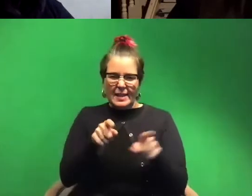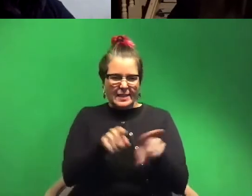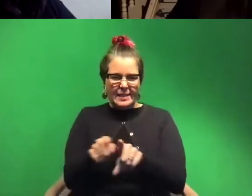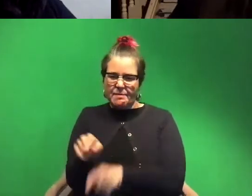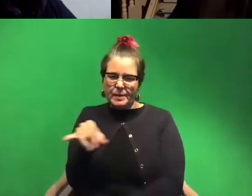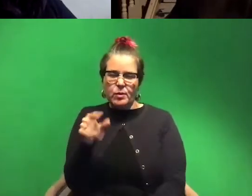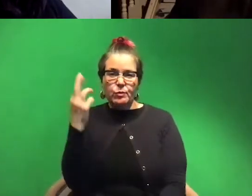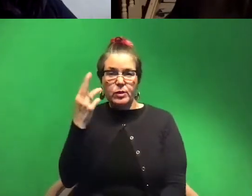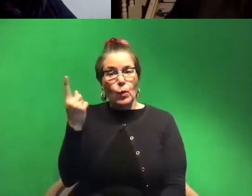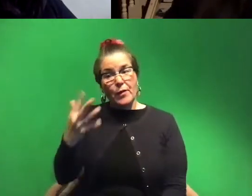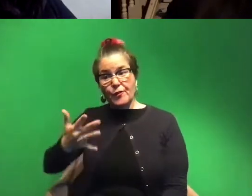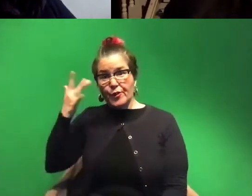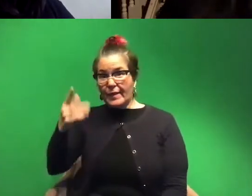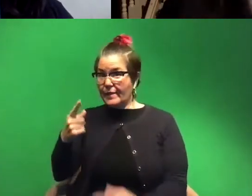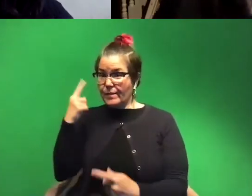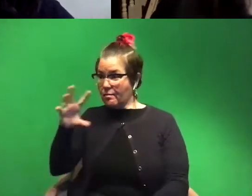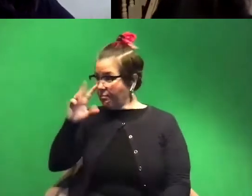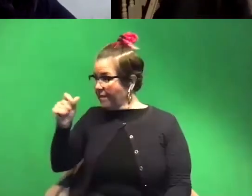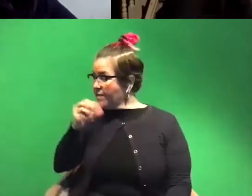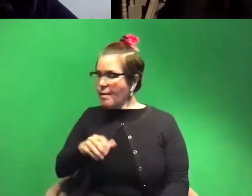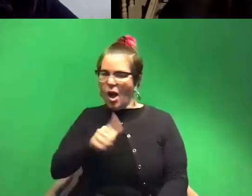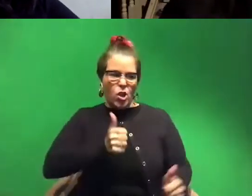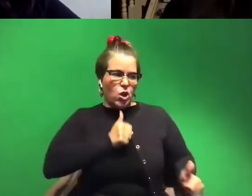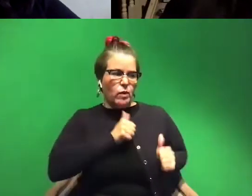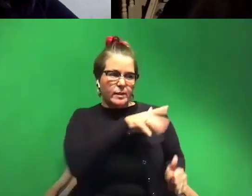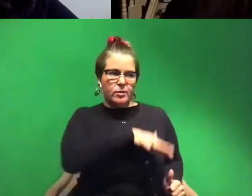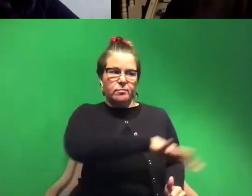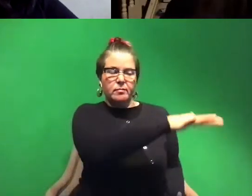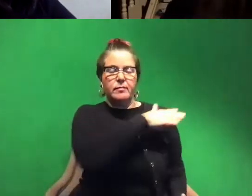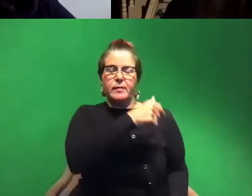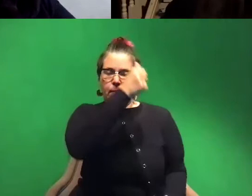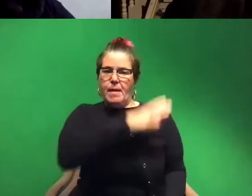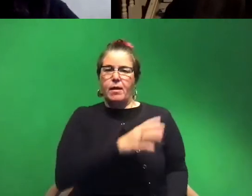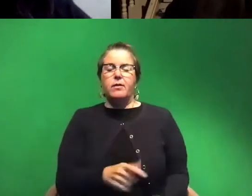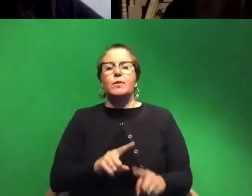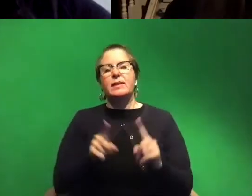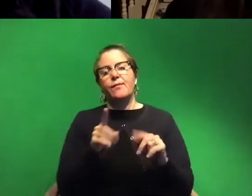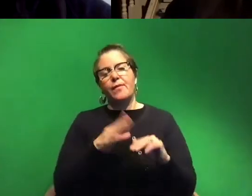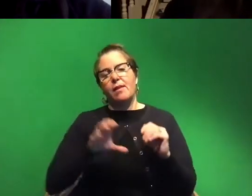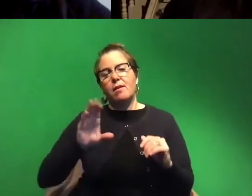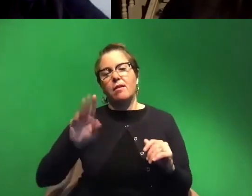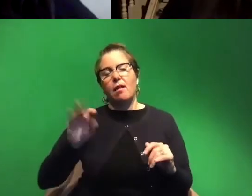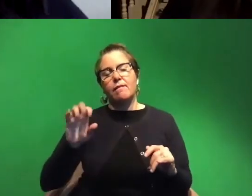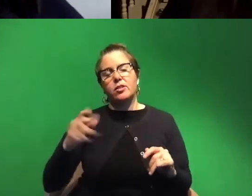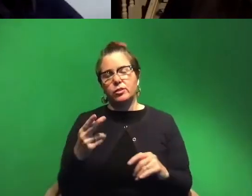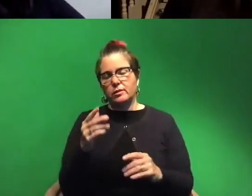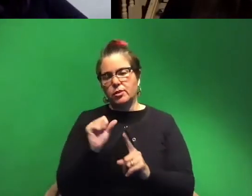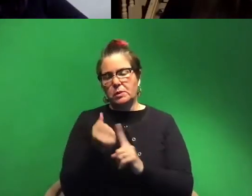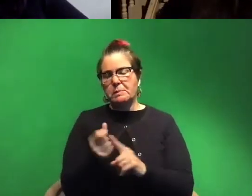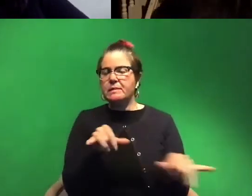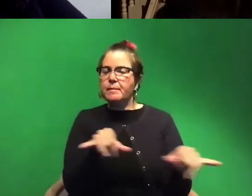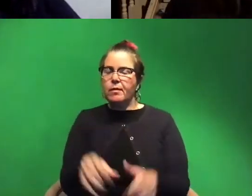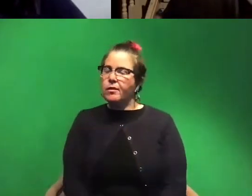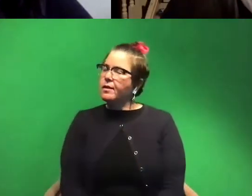One is friendly to the female, and the other one is aggressive to anybody else, the male. So a little bit different than the cuttlefish situation, but it's